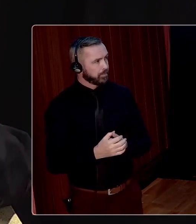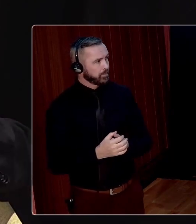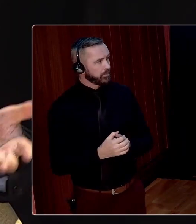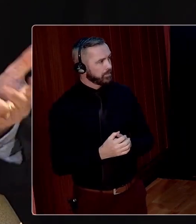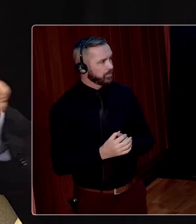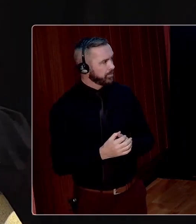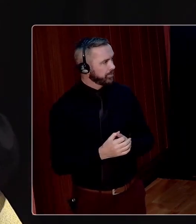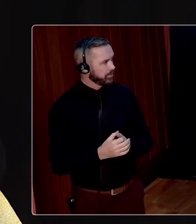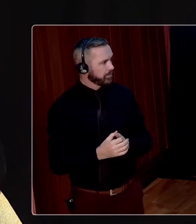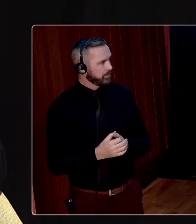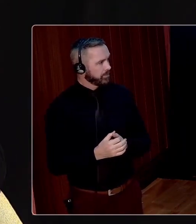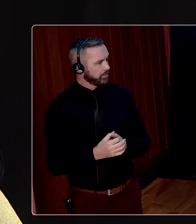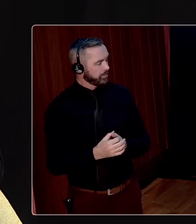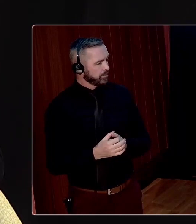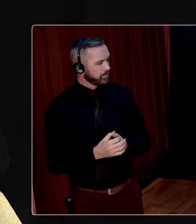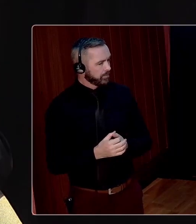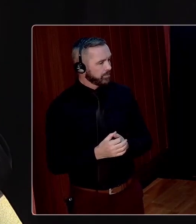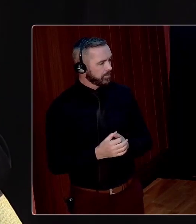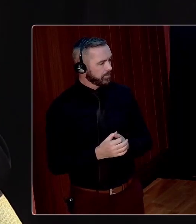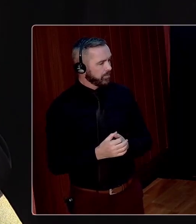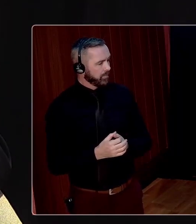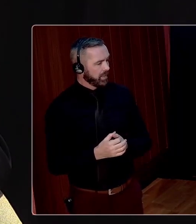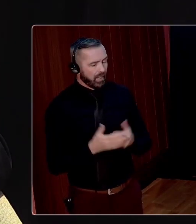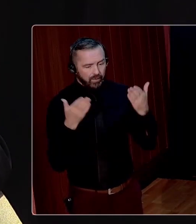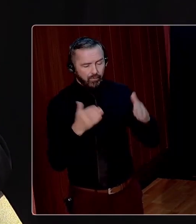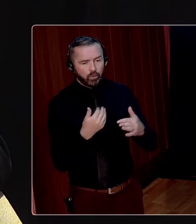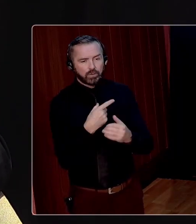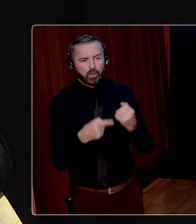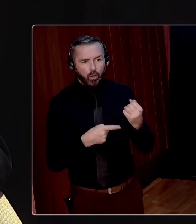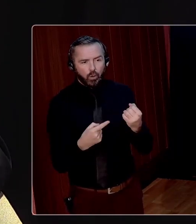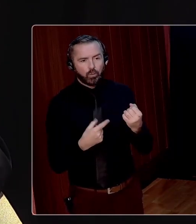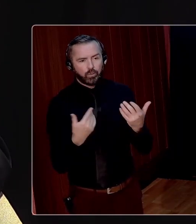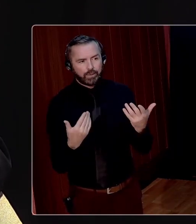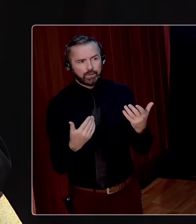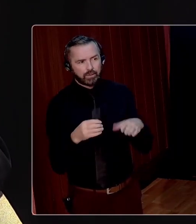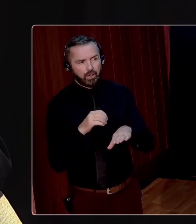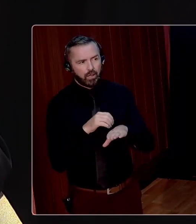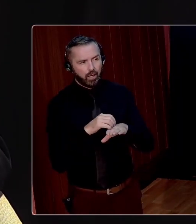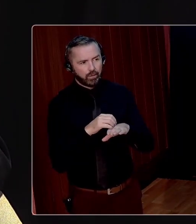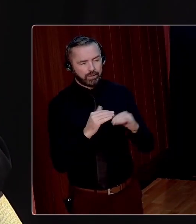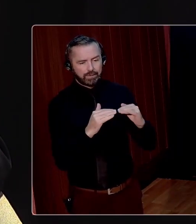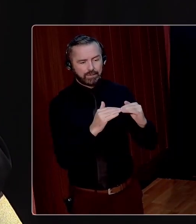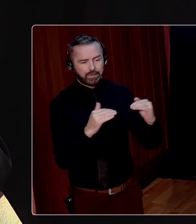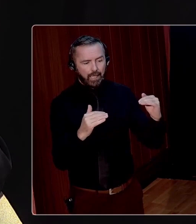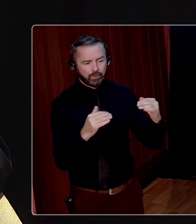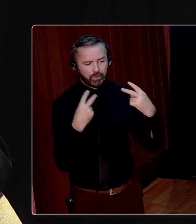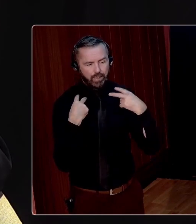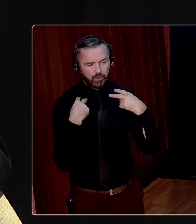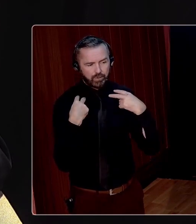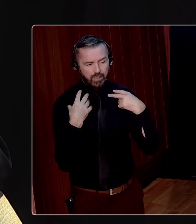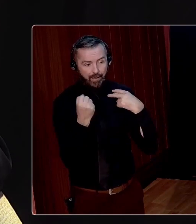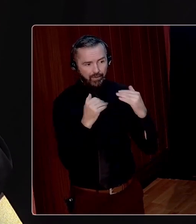I don't see much difficulties. The emphasis is always in various states. The emphasis is on the standard language,